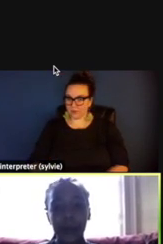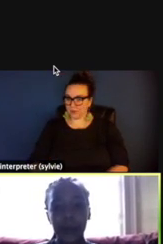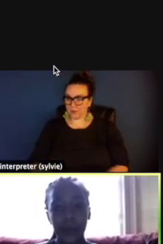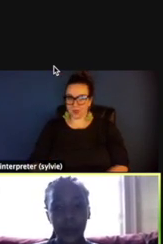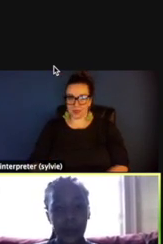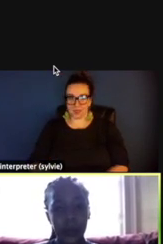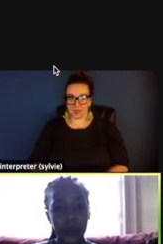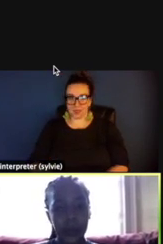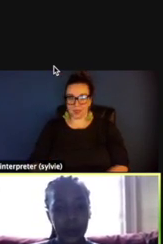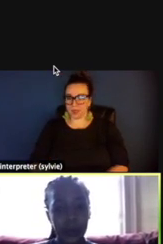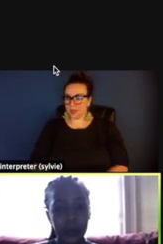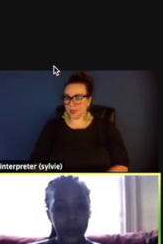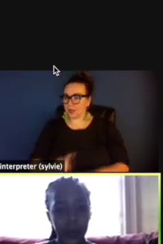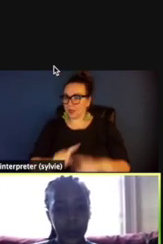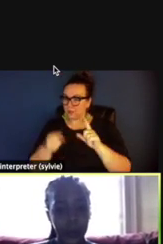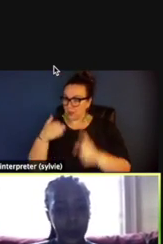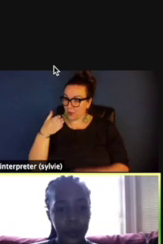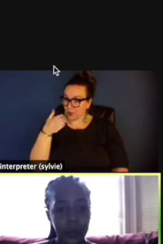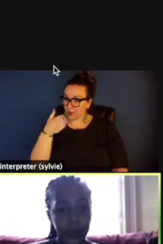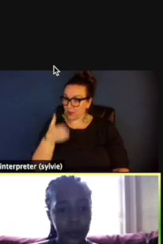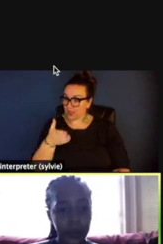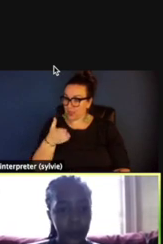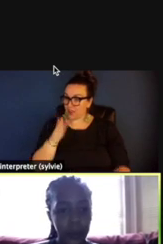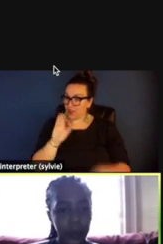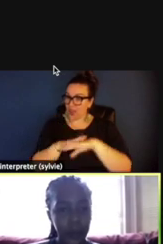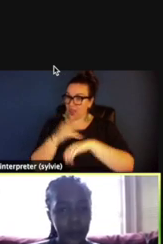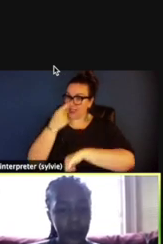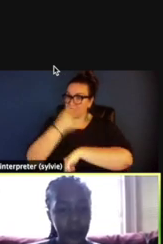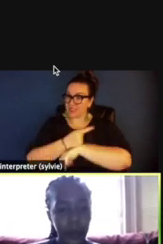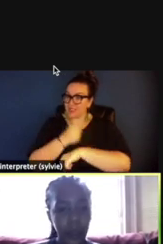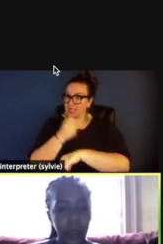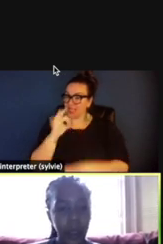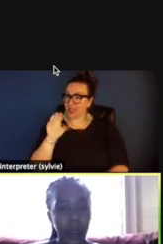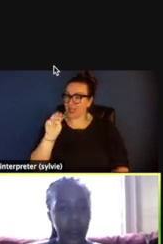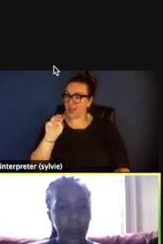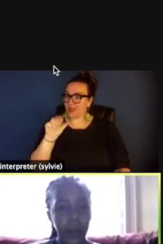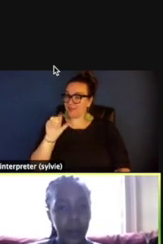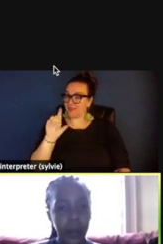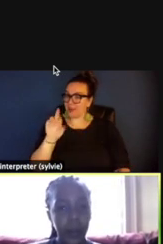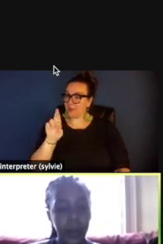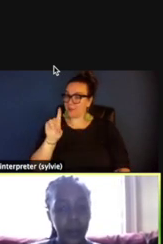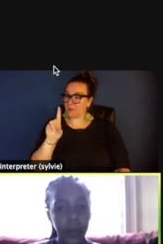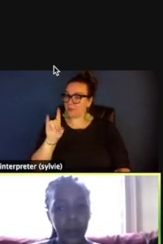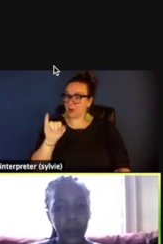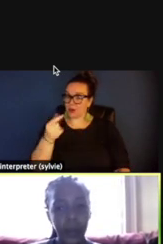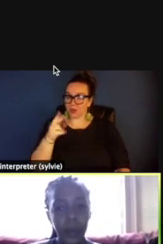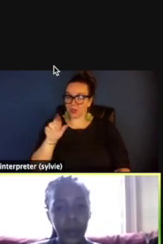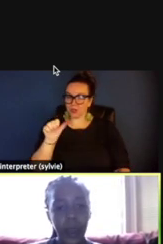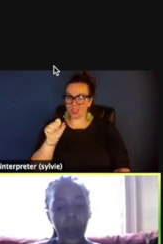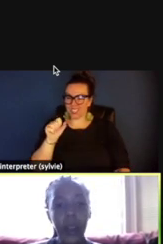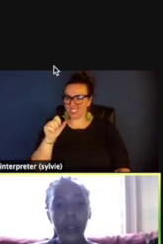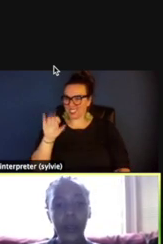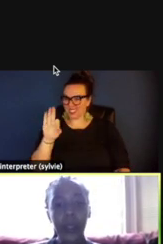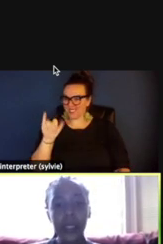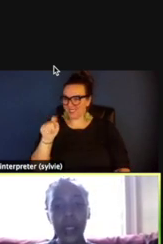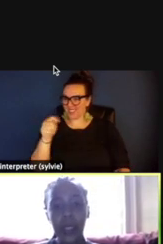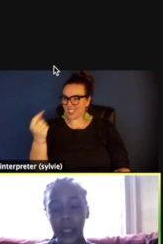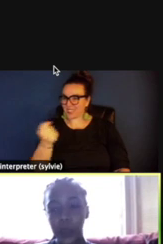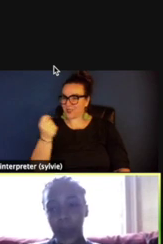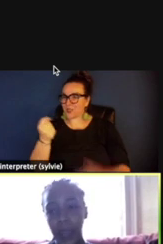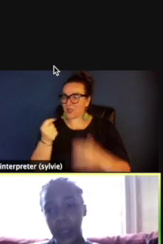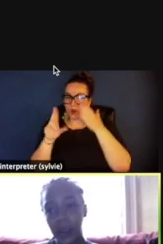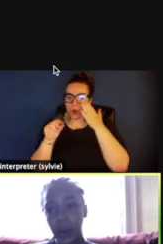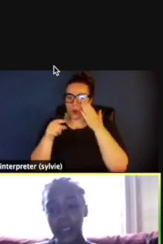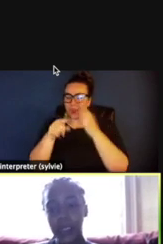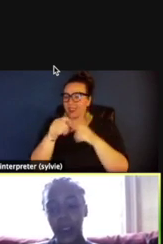like, on the day of Mardi Gras? The what is it called? Fat Tuesday? No, so this is actually